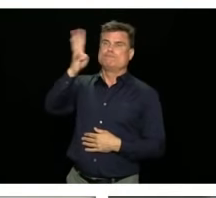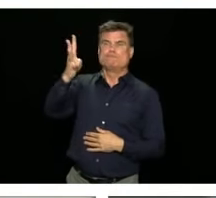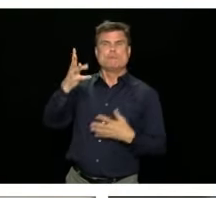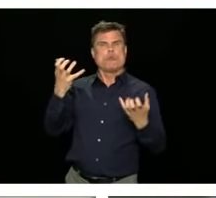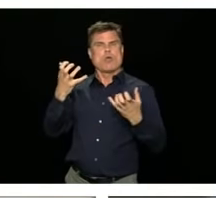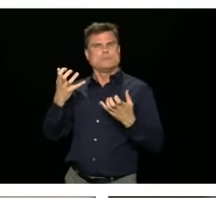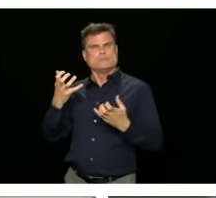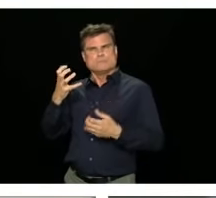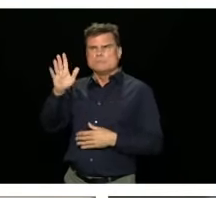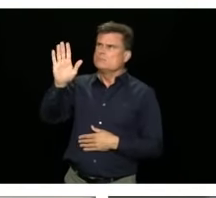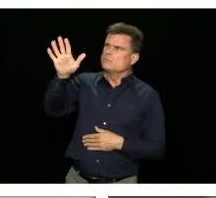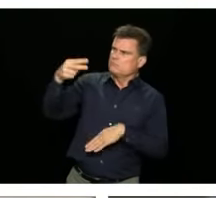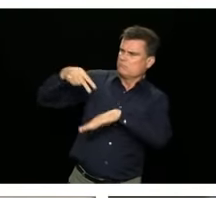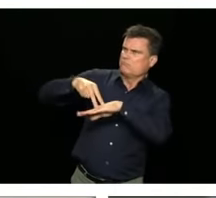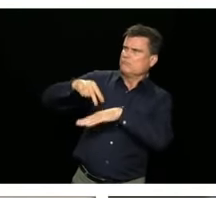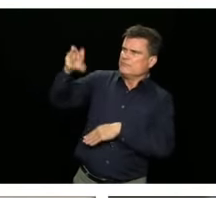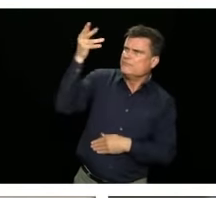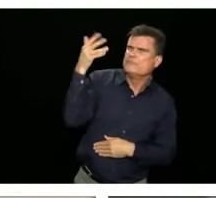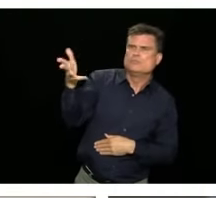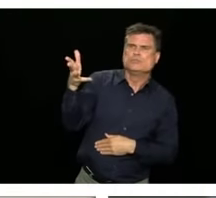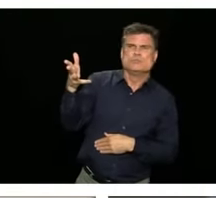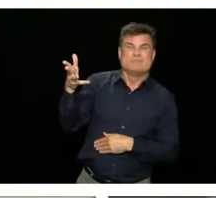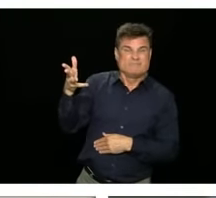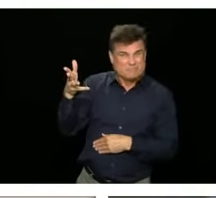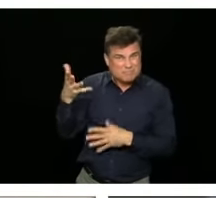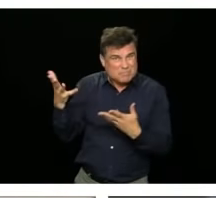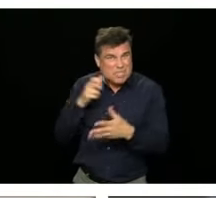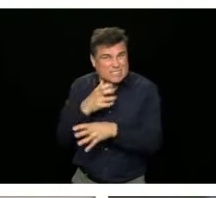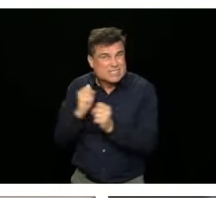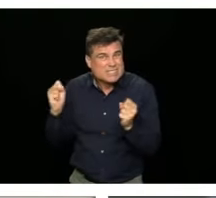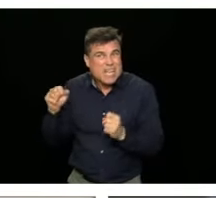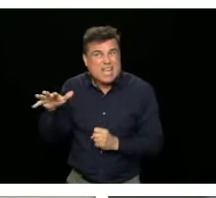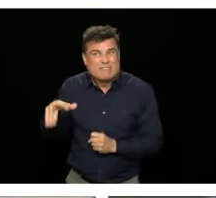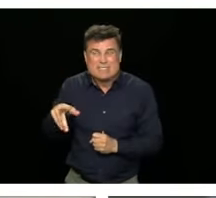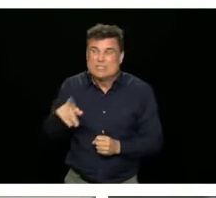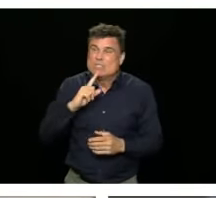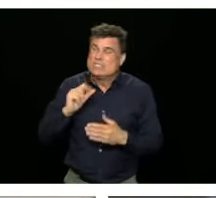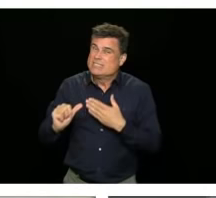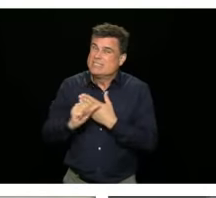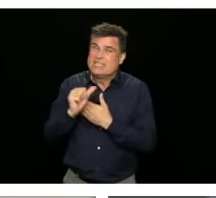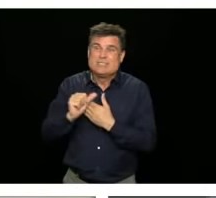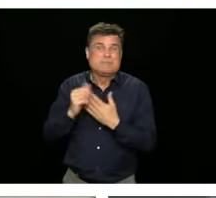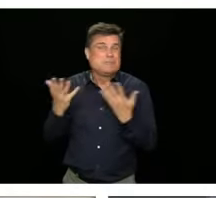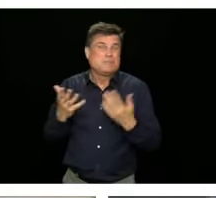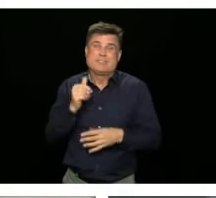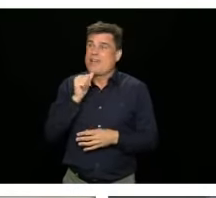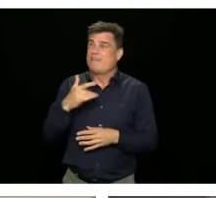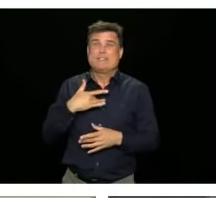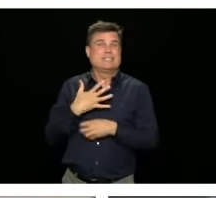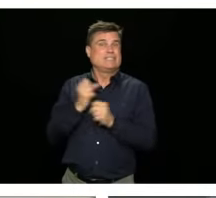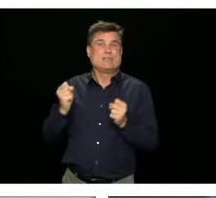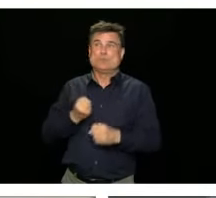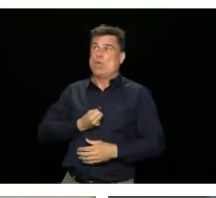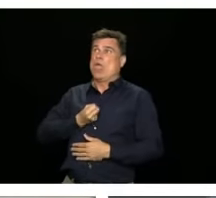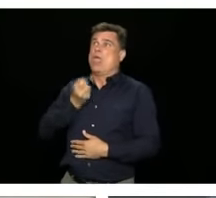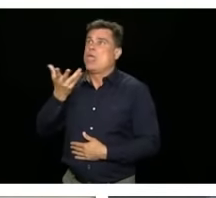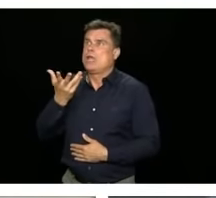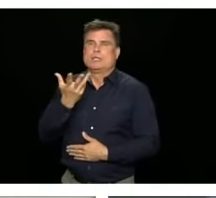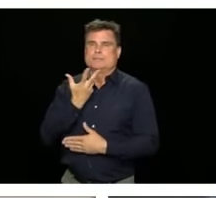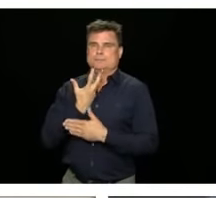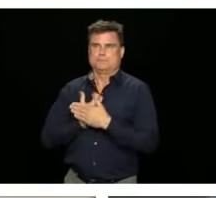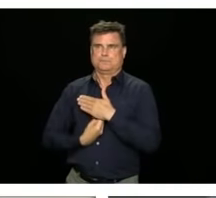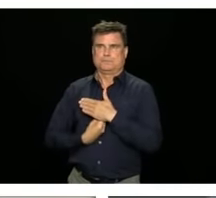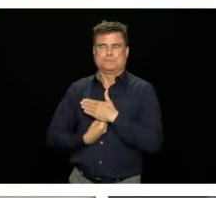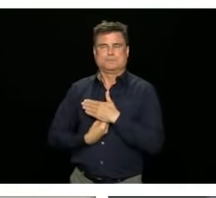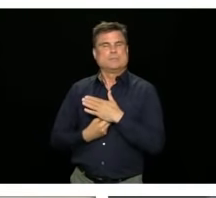And even when you do, I mean, we see it over and over again, right? Cultures of racism exist